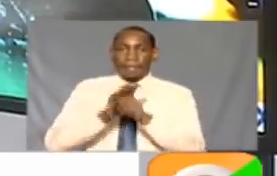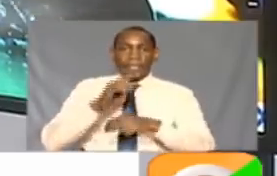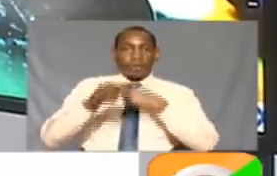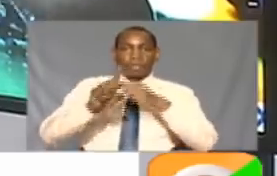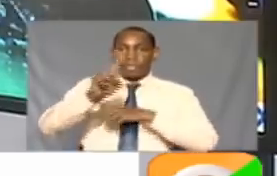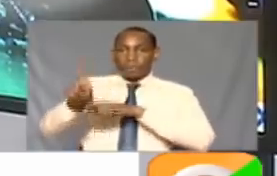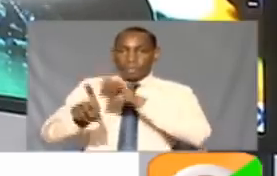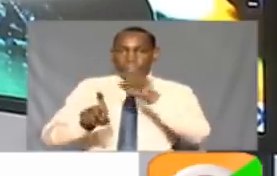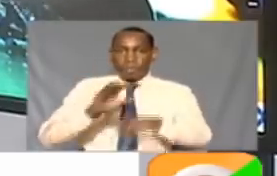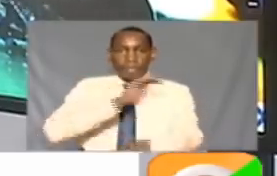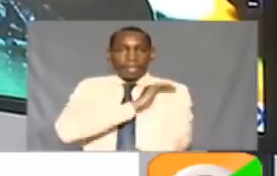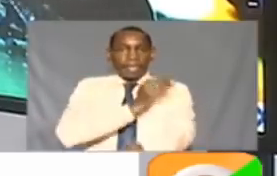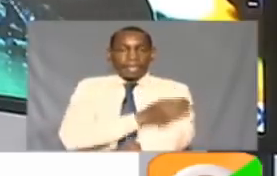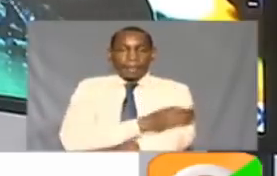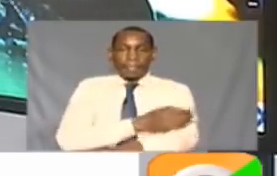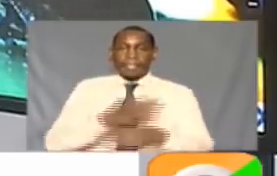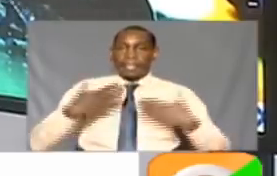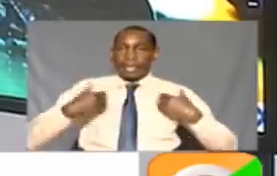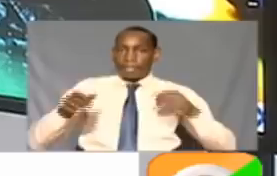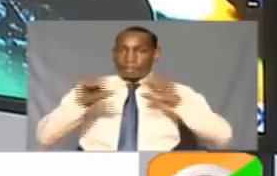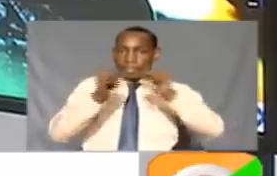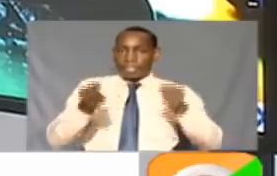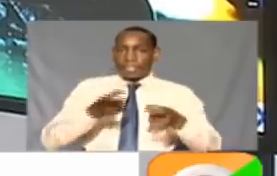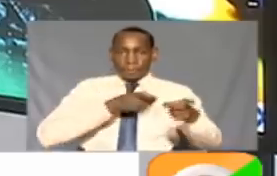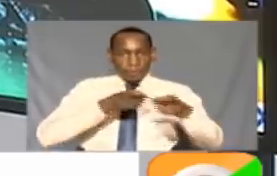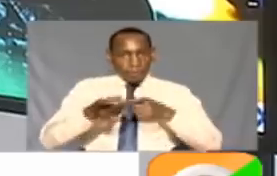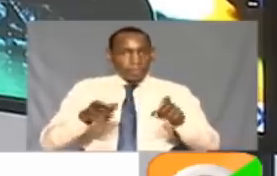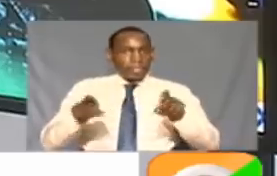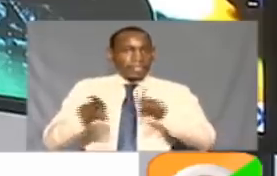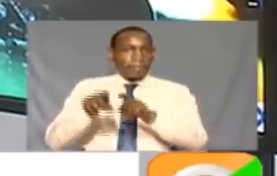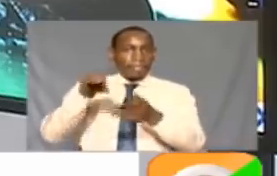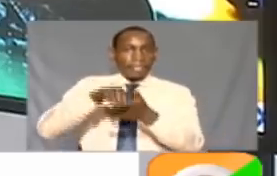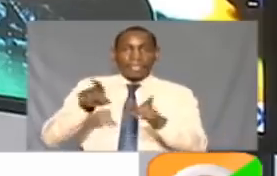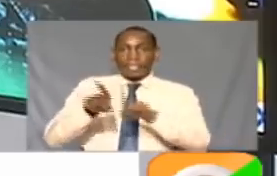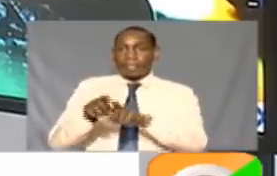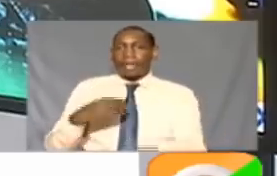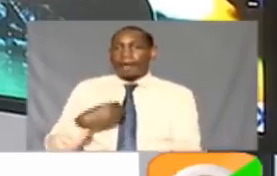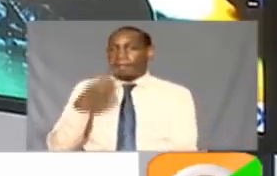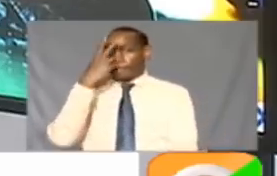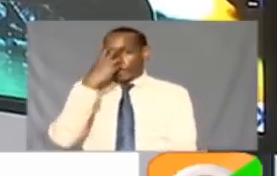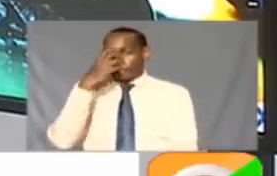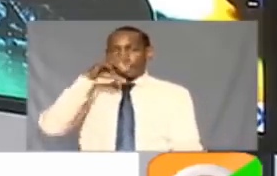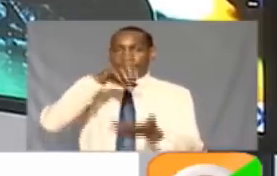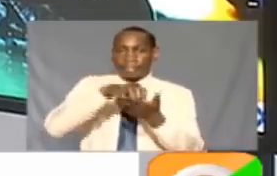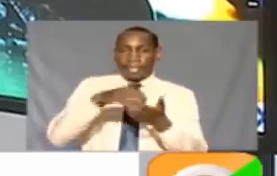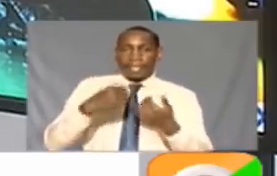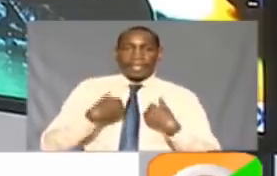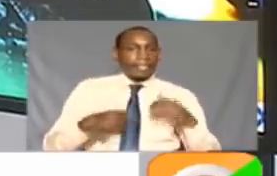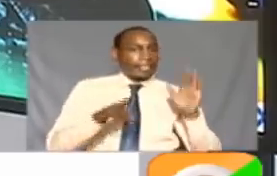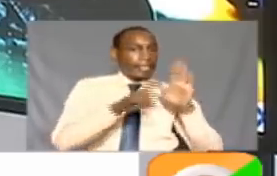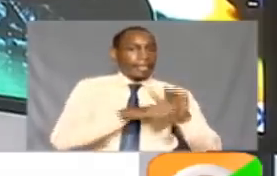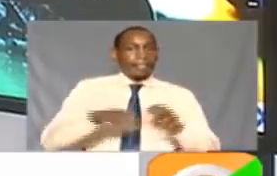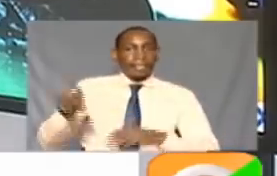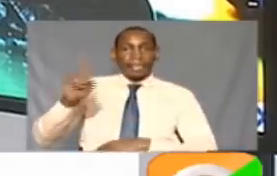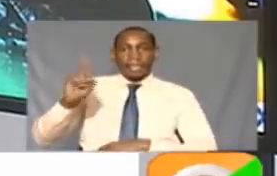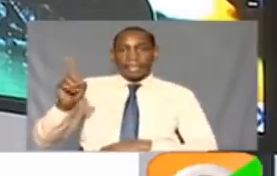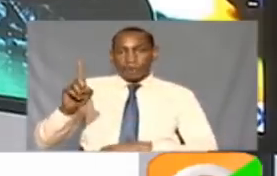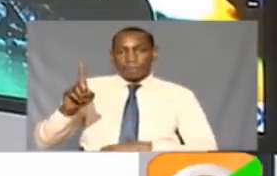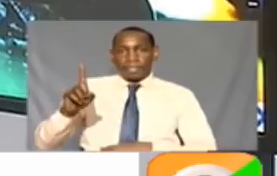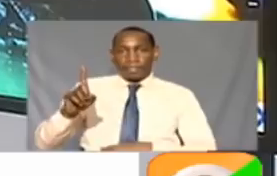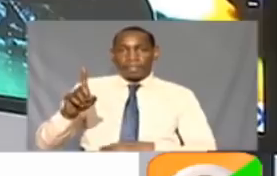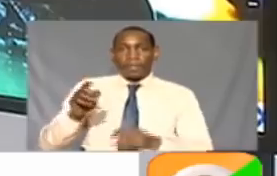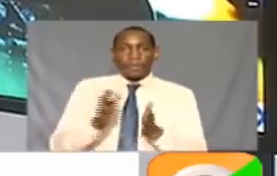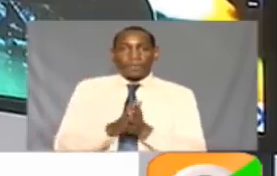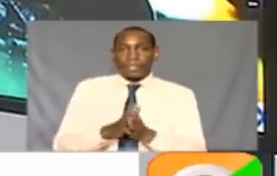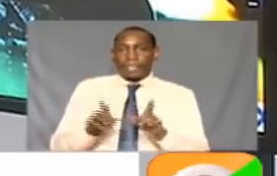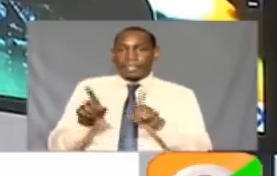question the capacity of our health system to handle this, even as we hear about suspected cases that have turned out negative in Nairobi, Mutomo,